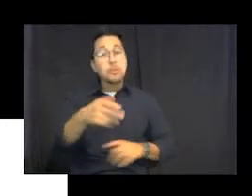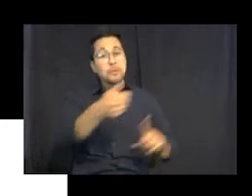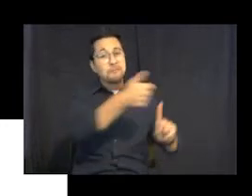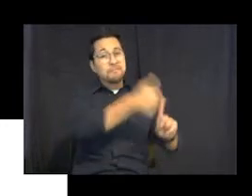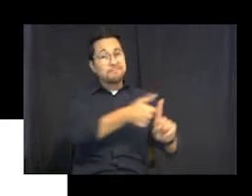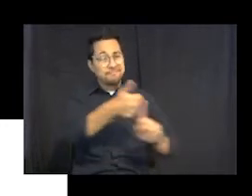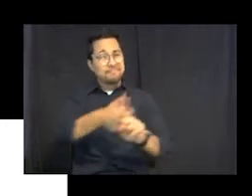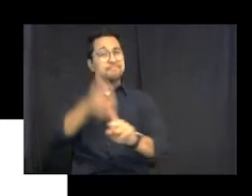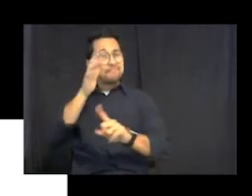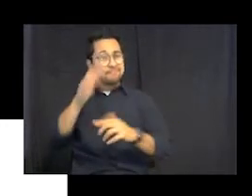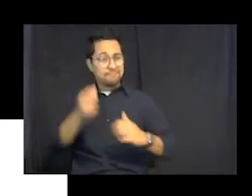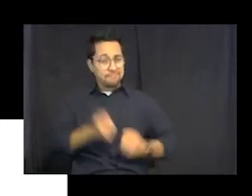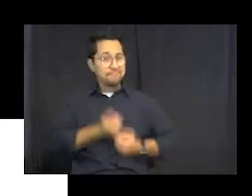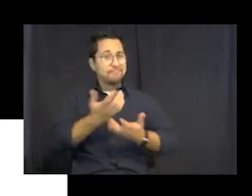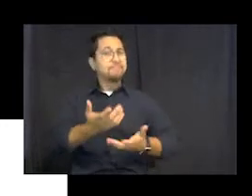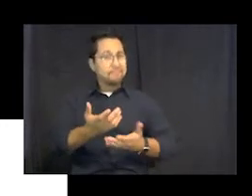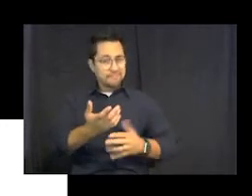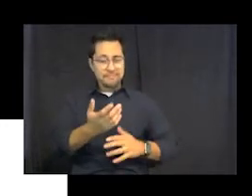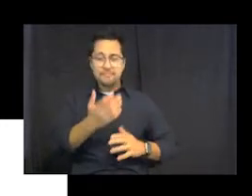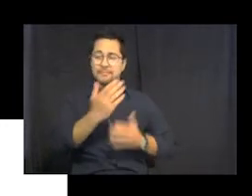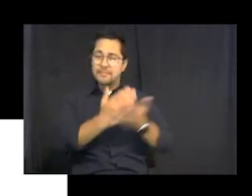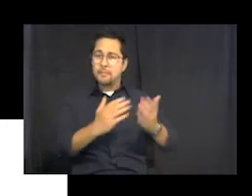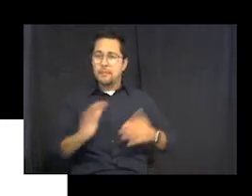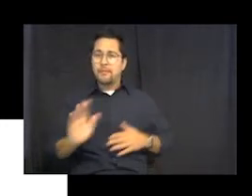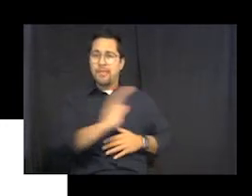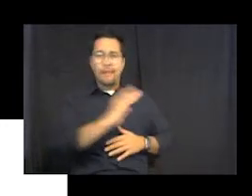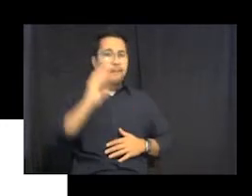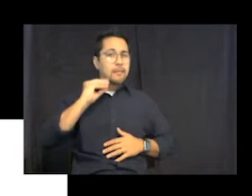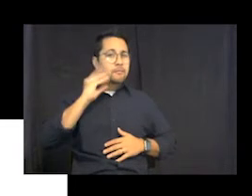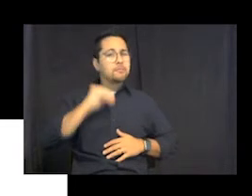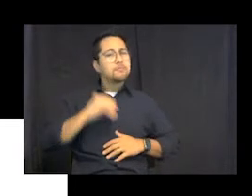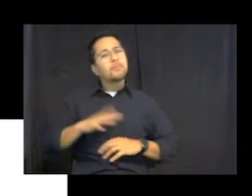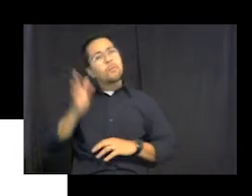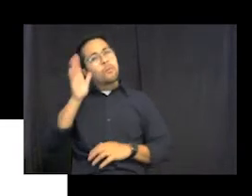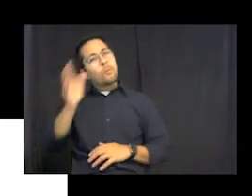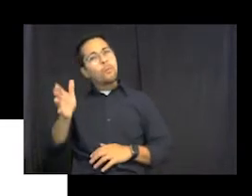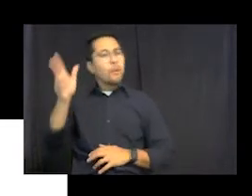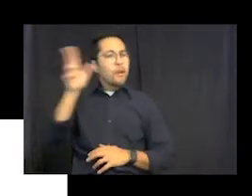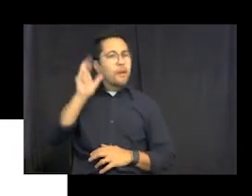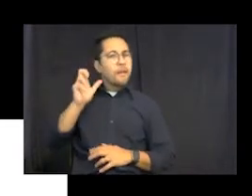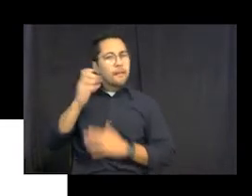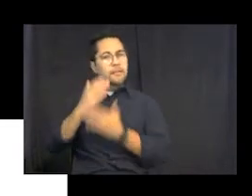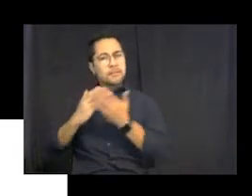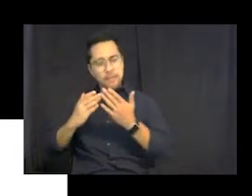be sharing some insights and experiences, and you'll hear some